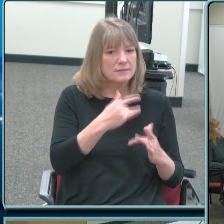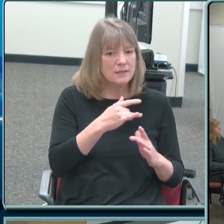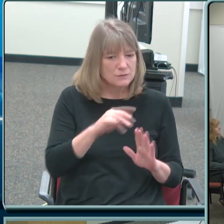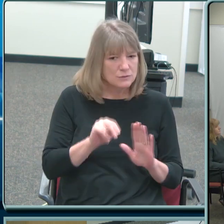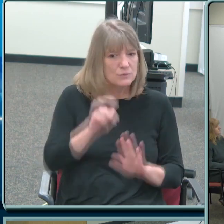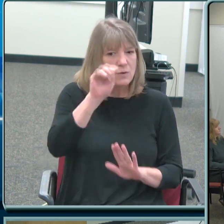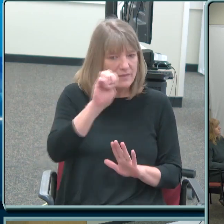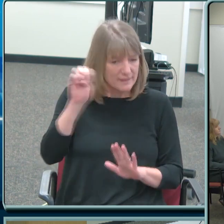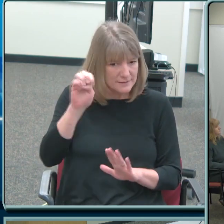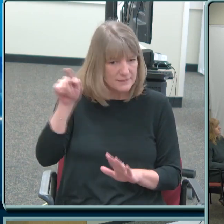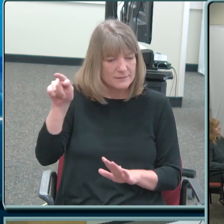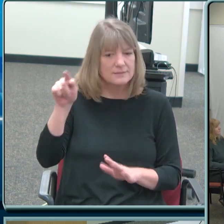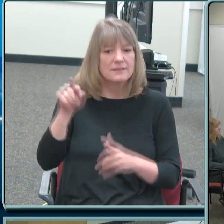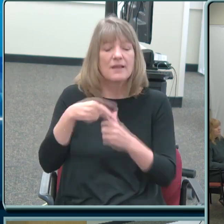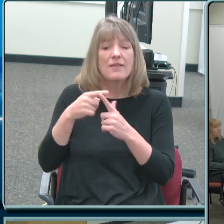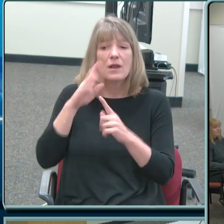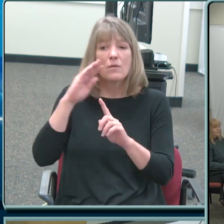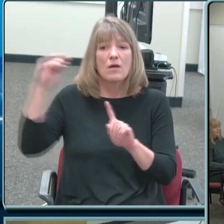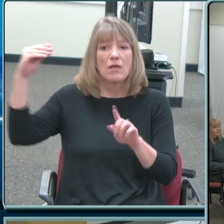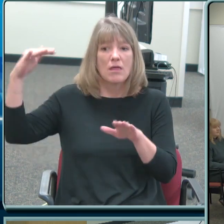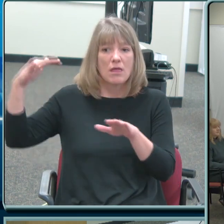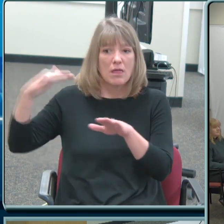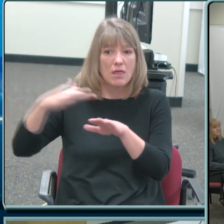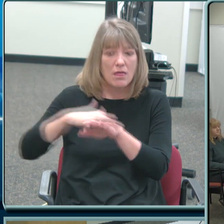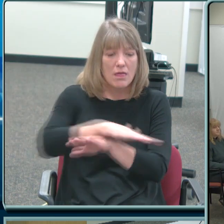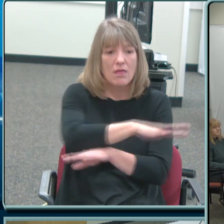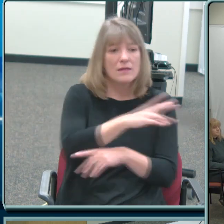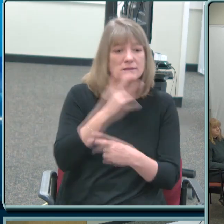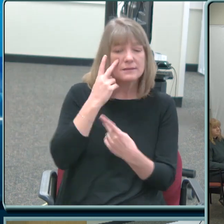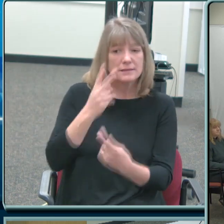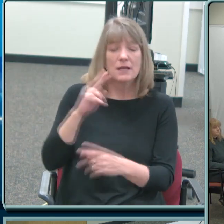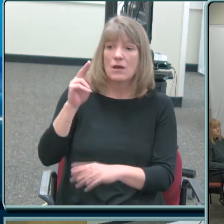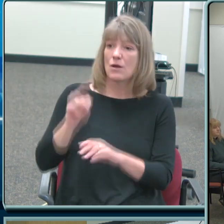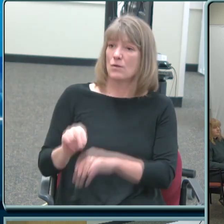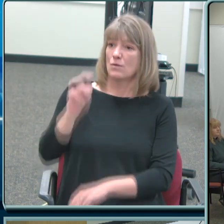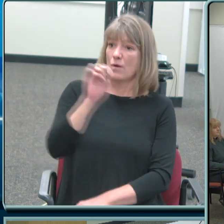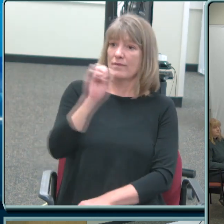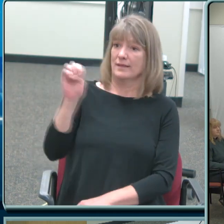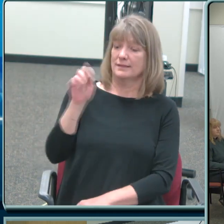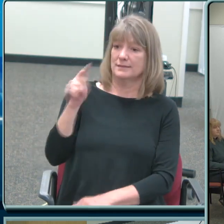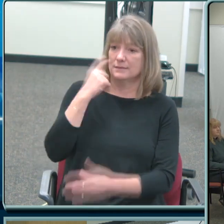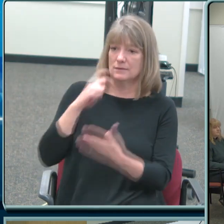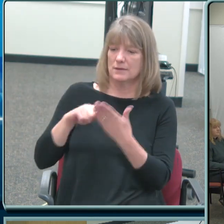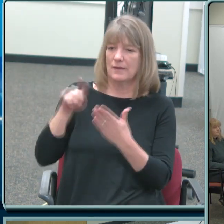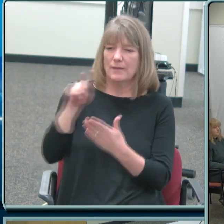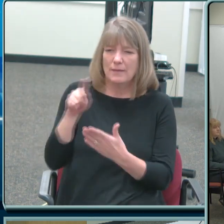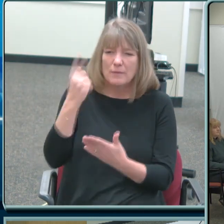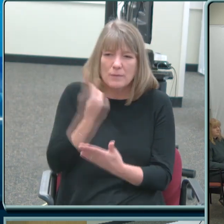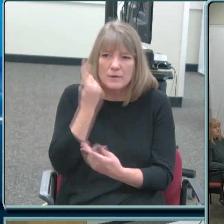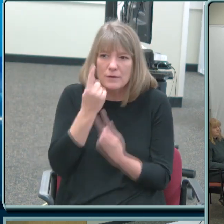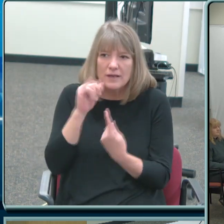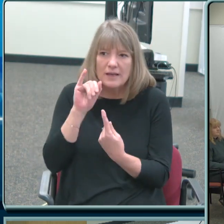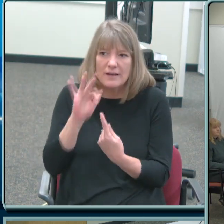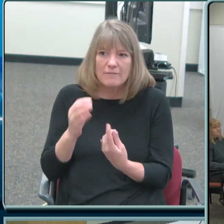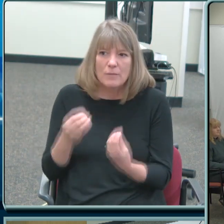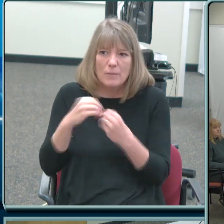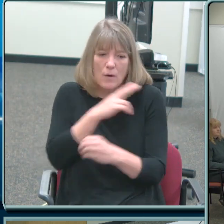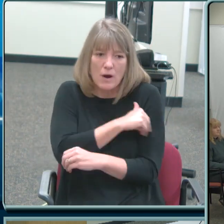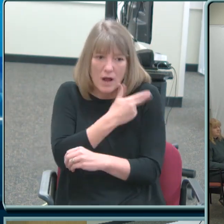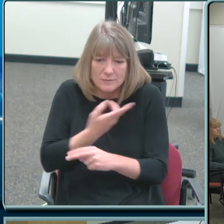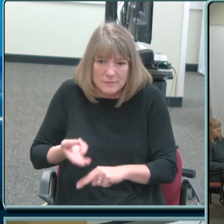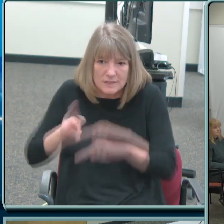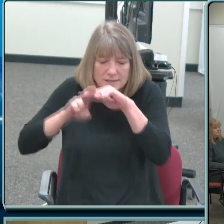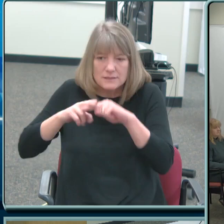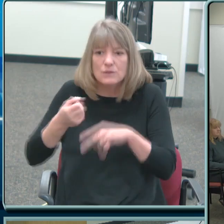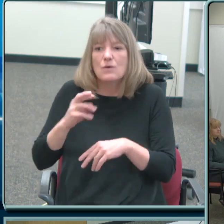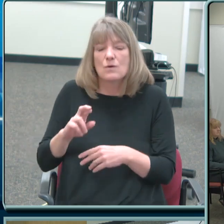will march our way eventually. So what are we observing in the Northeast? Well, they were wondering whether there might be more hospitalizations. They were